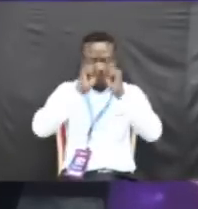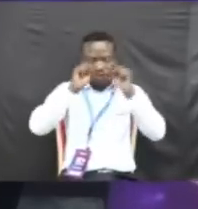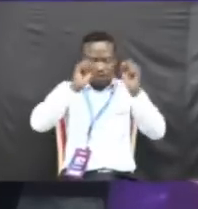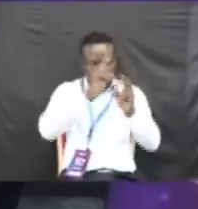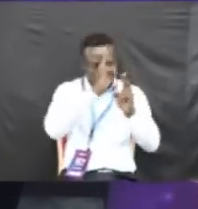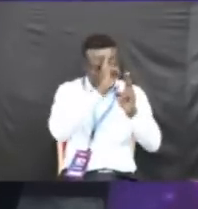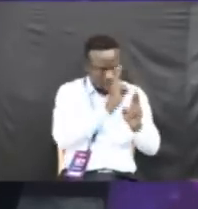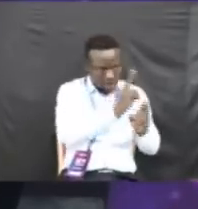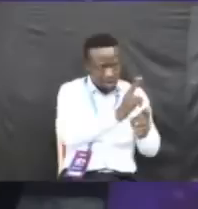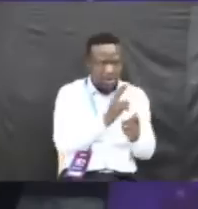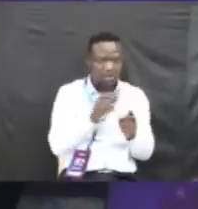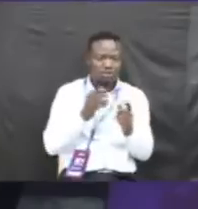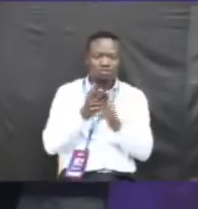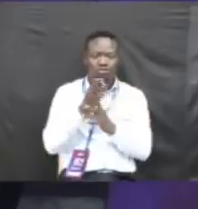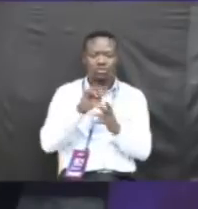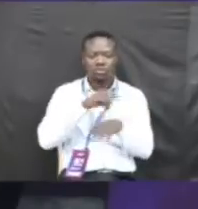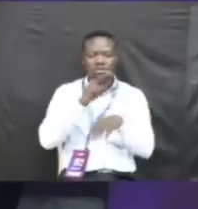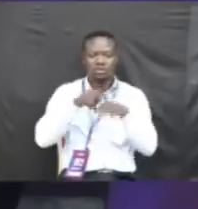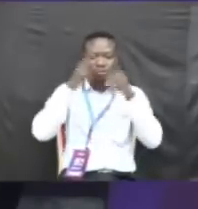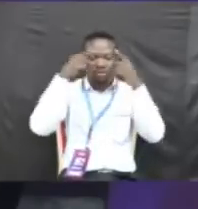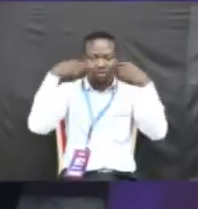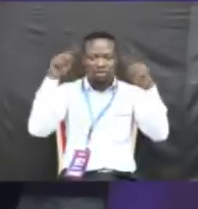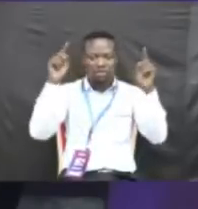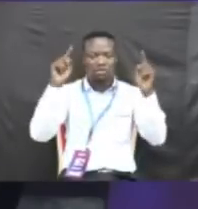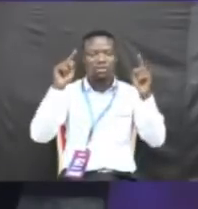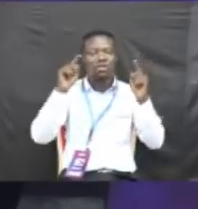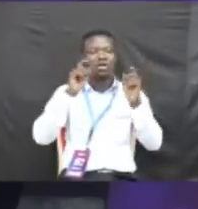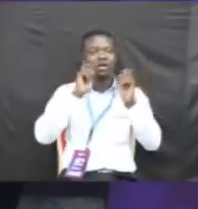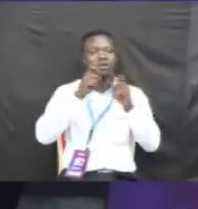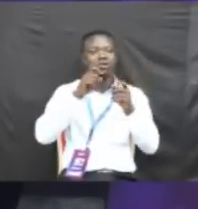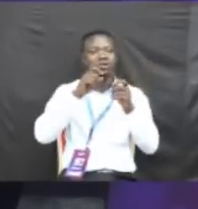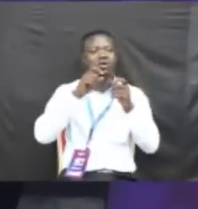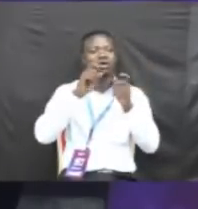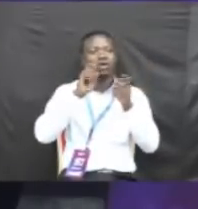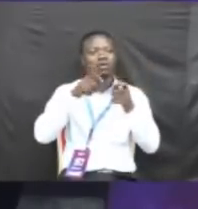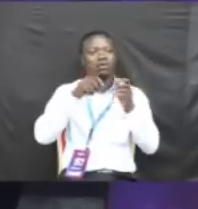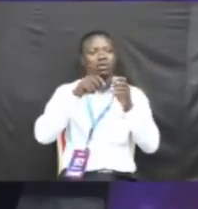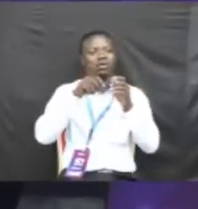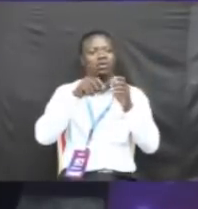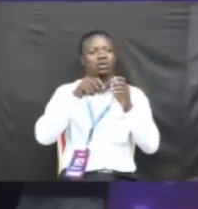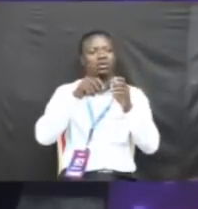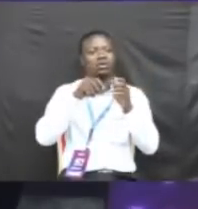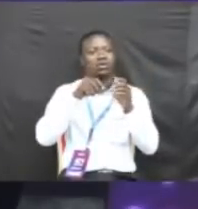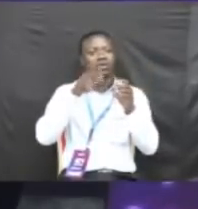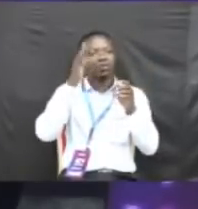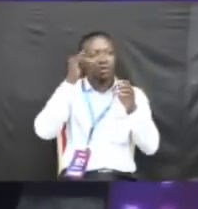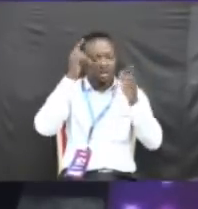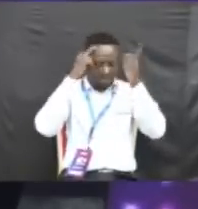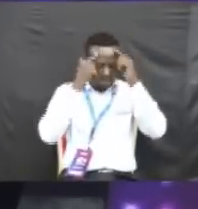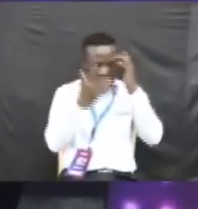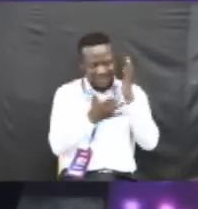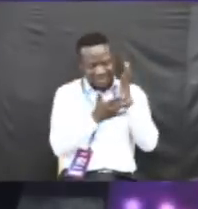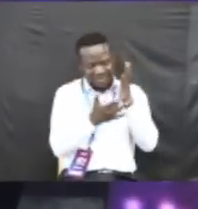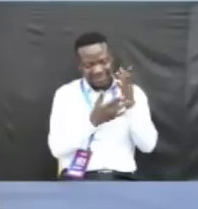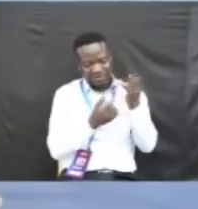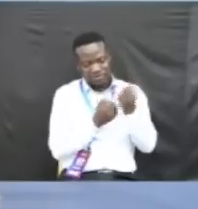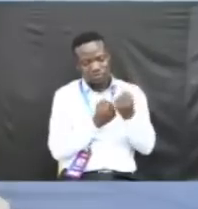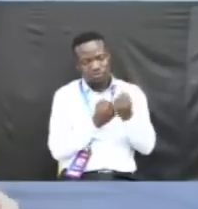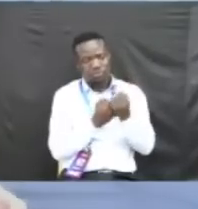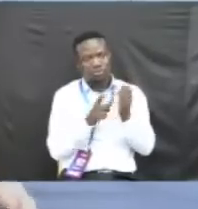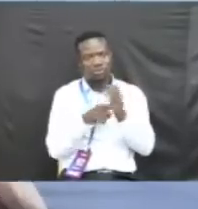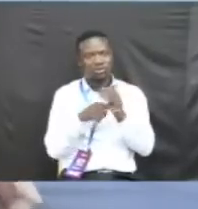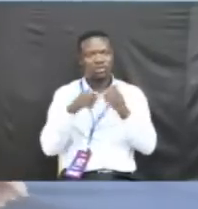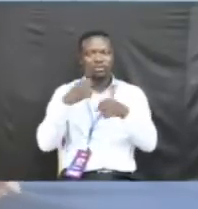during the National Excellence Award hosted by the president in recognition of his remarkable technical support to the